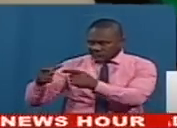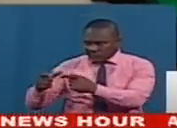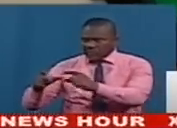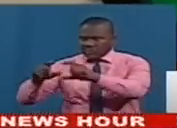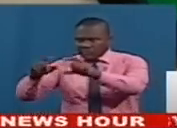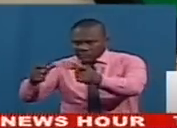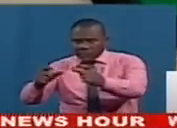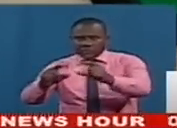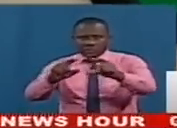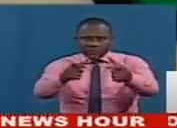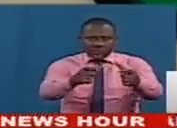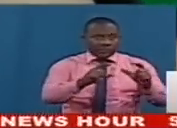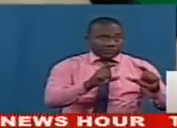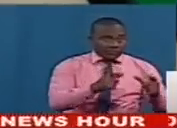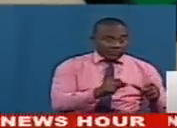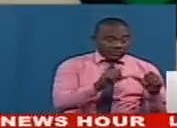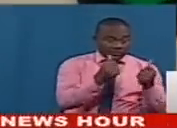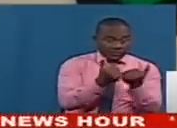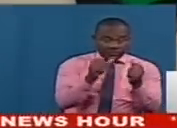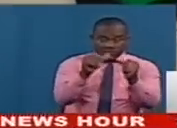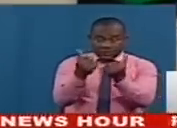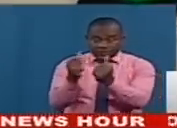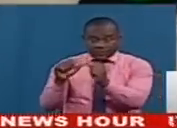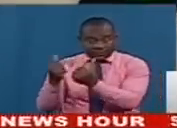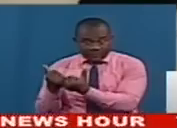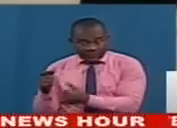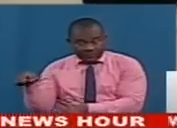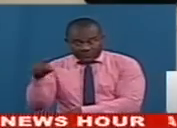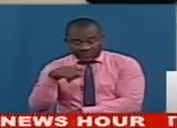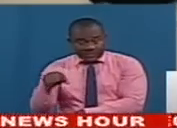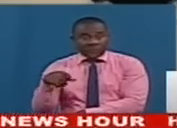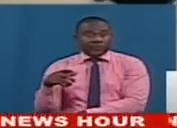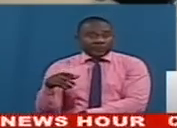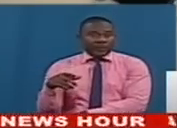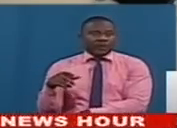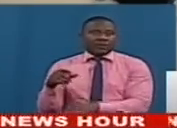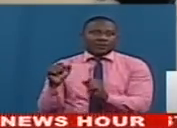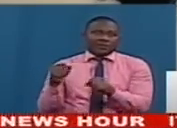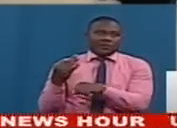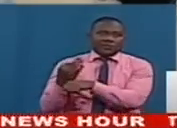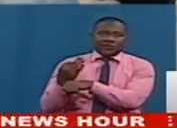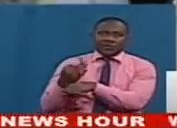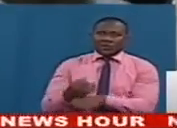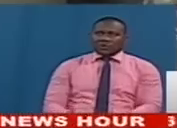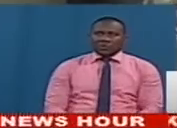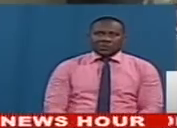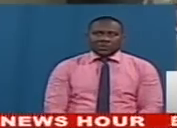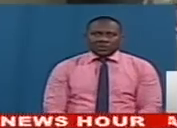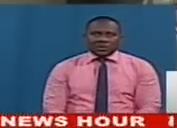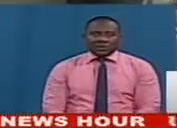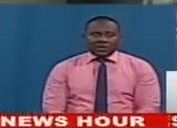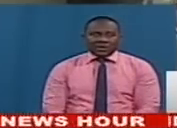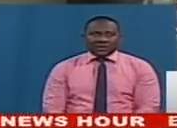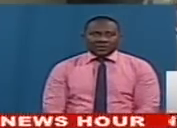into associations and or cooperatives. By this way, the new factories will be able to produce